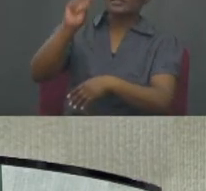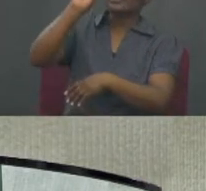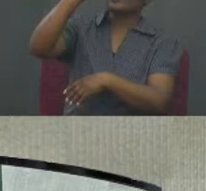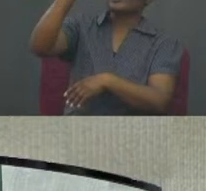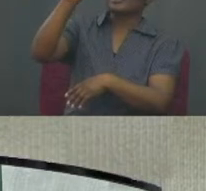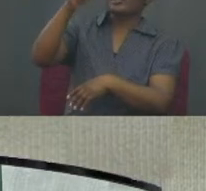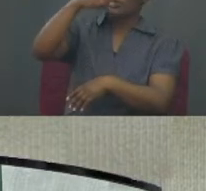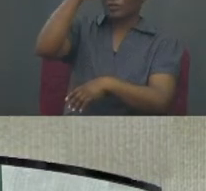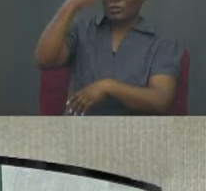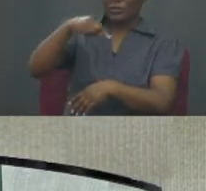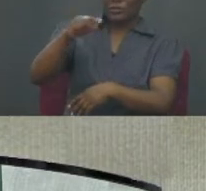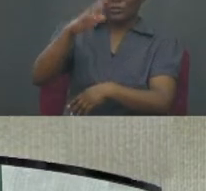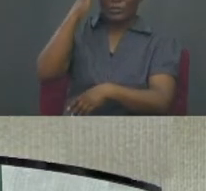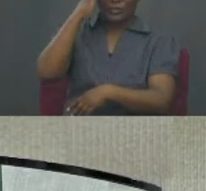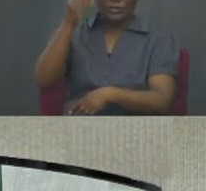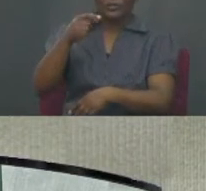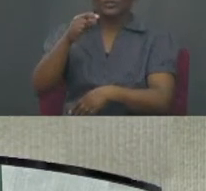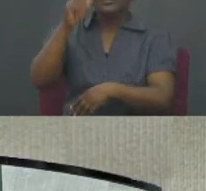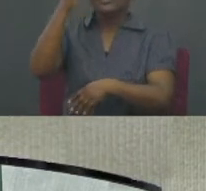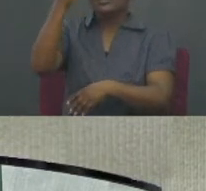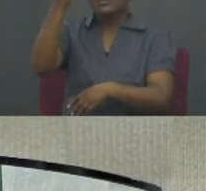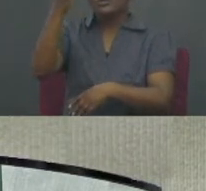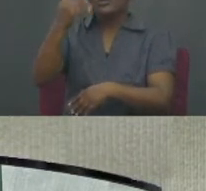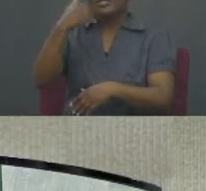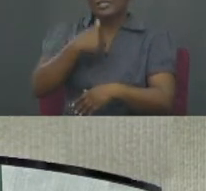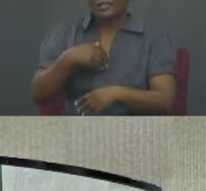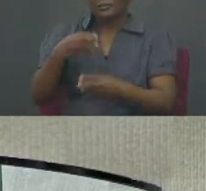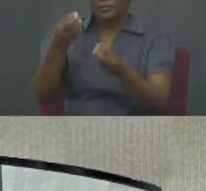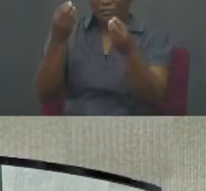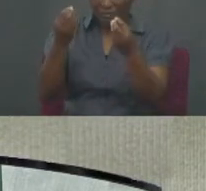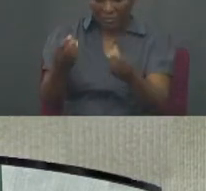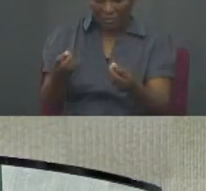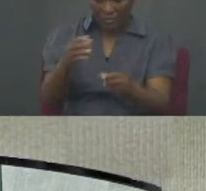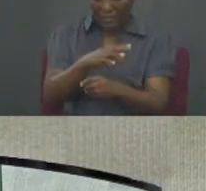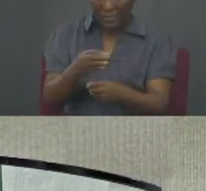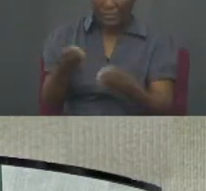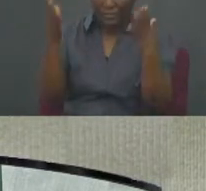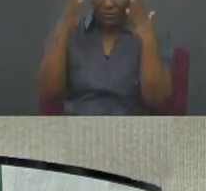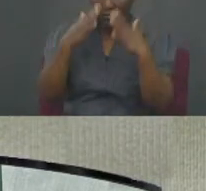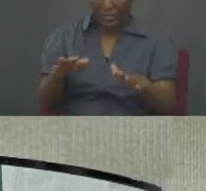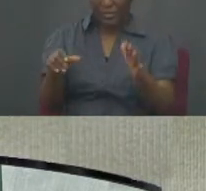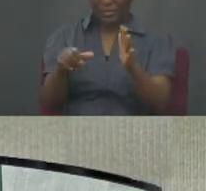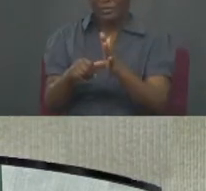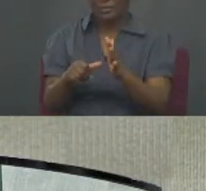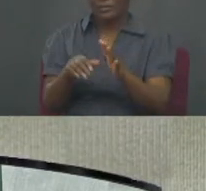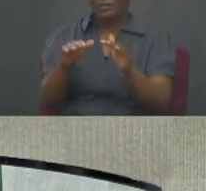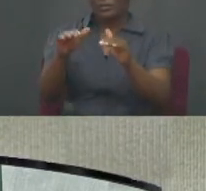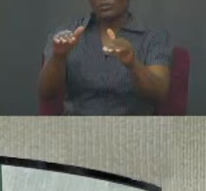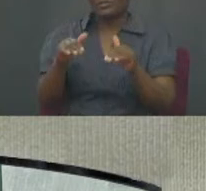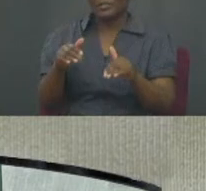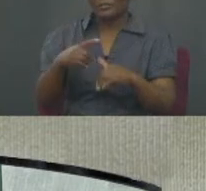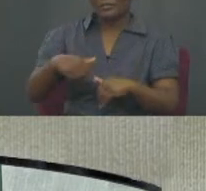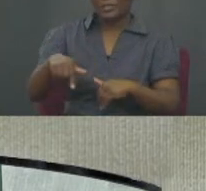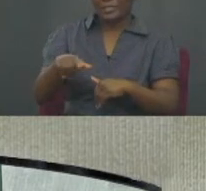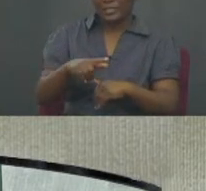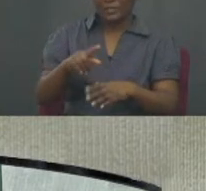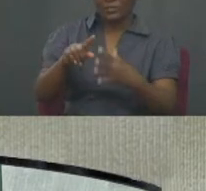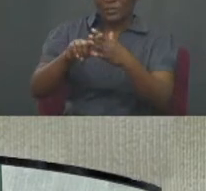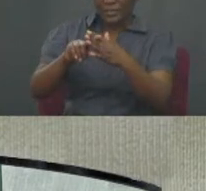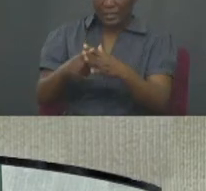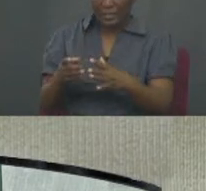already have a solution and you are already done with the problem. You are just waiting for us to take a move. Bless my mother over